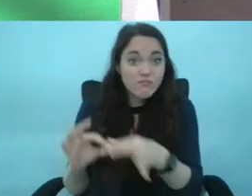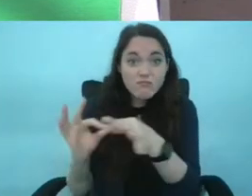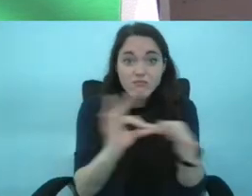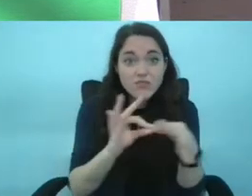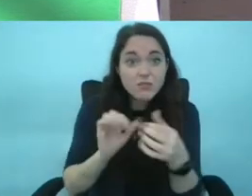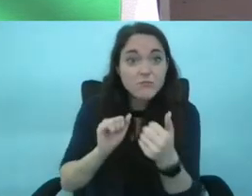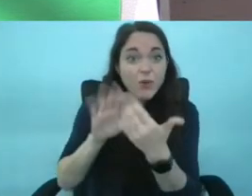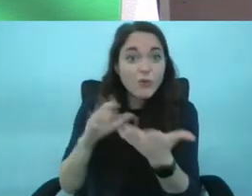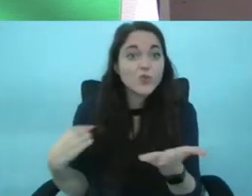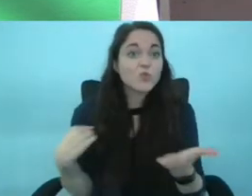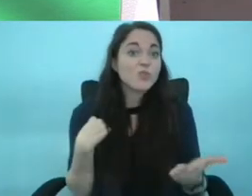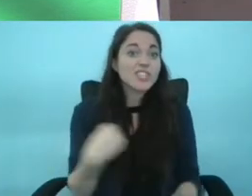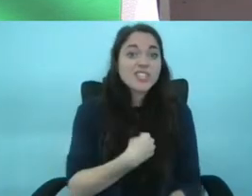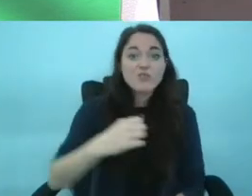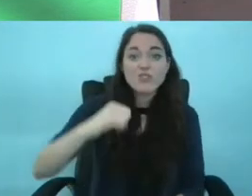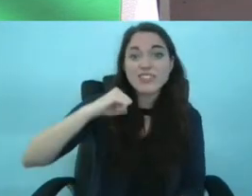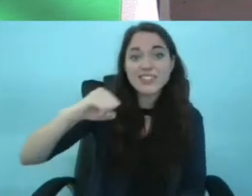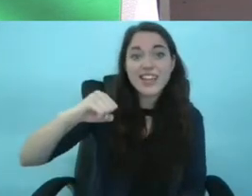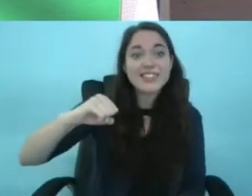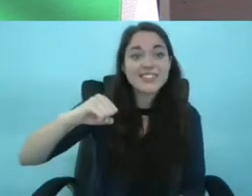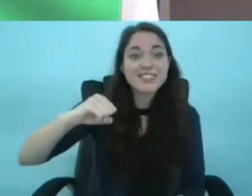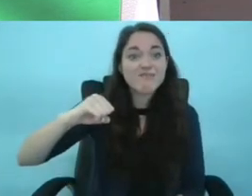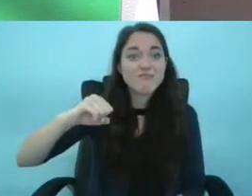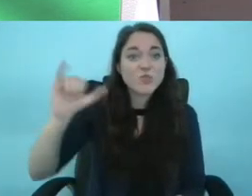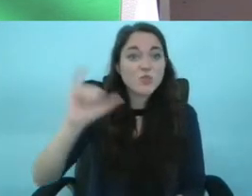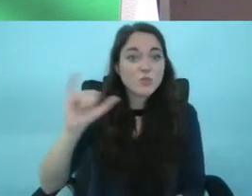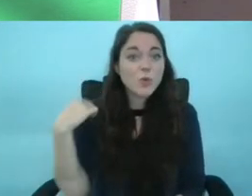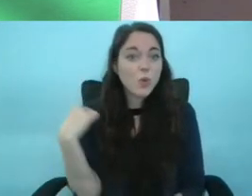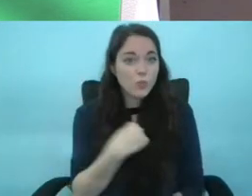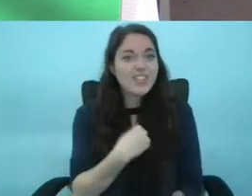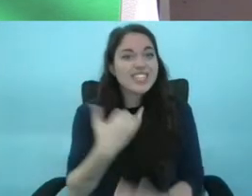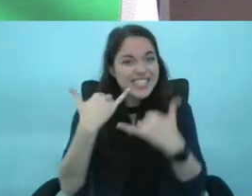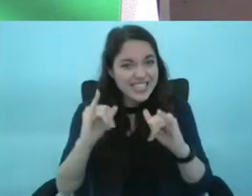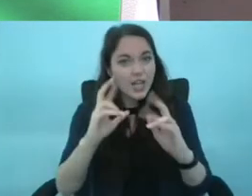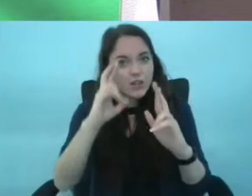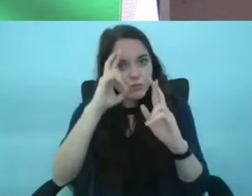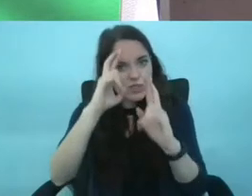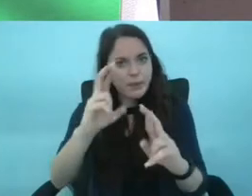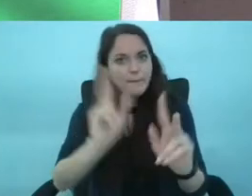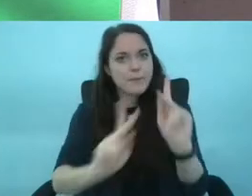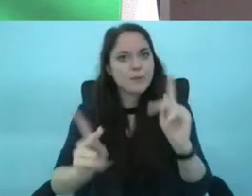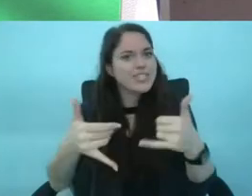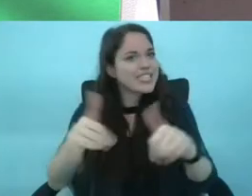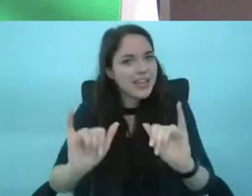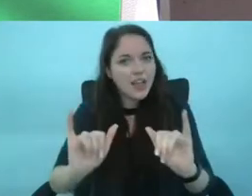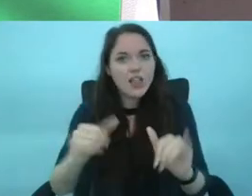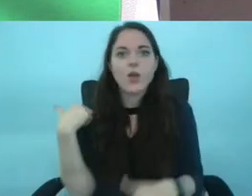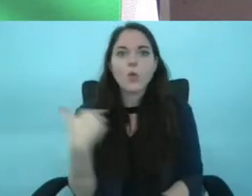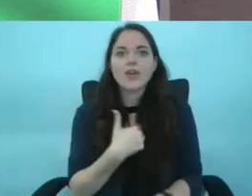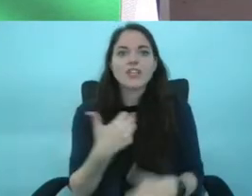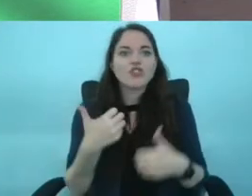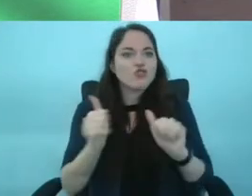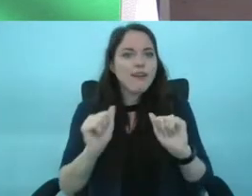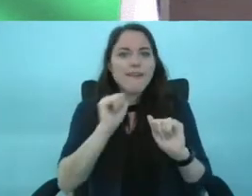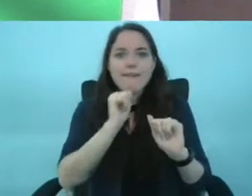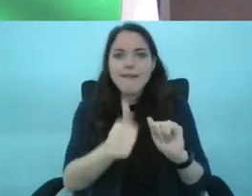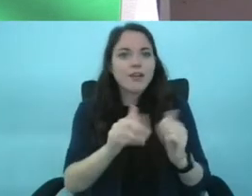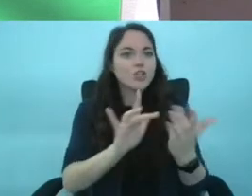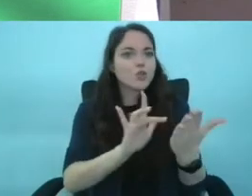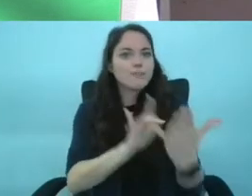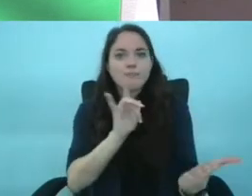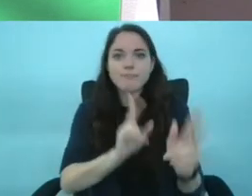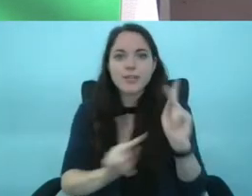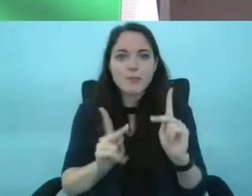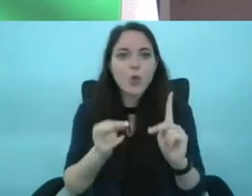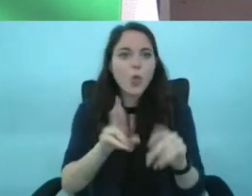resist. We treat people with respect. We try our best not to objectify people or put people